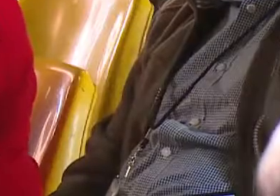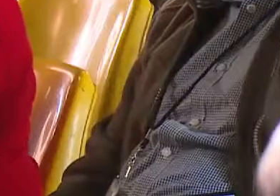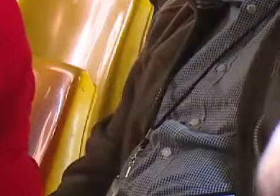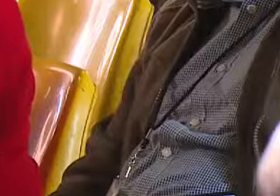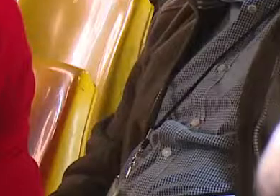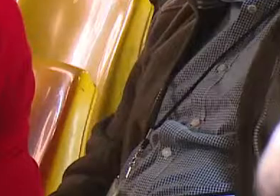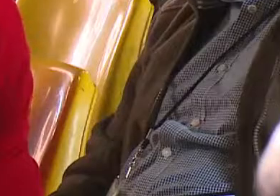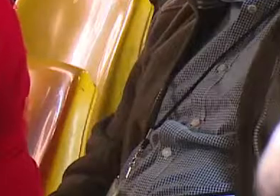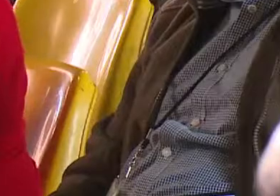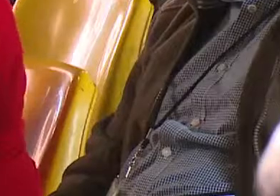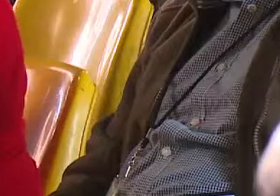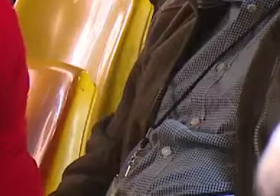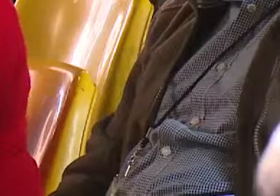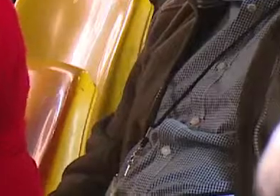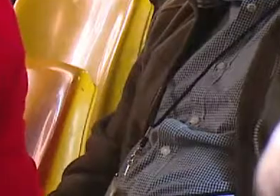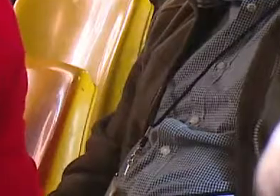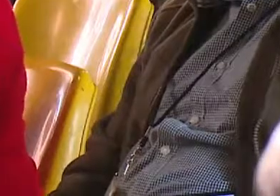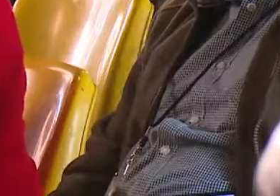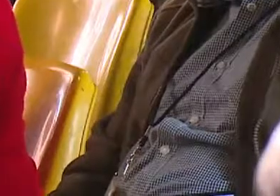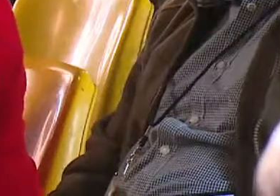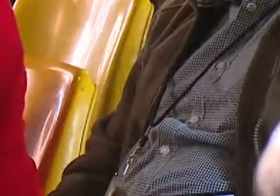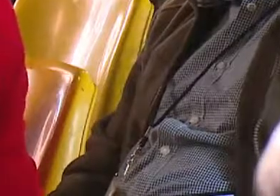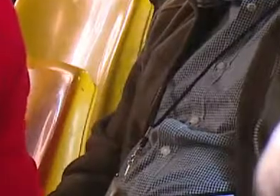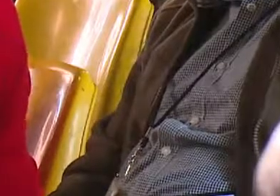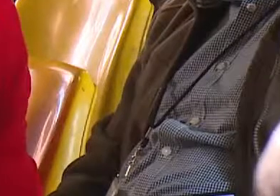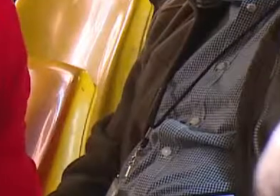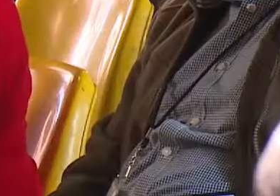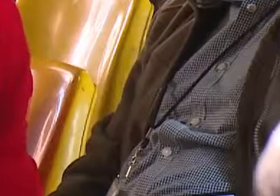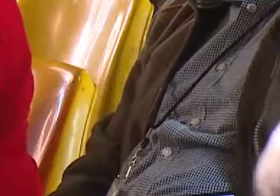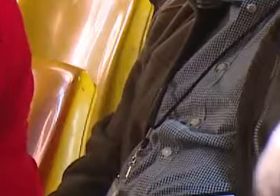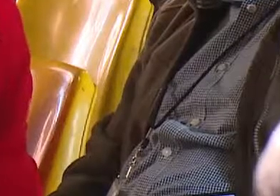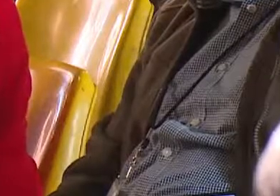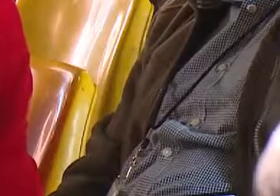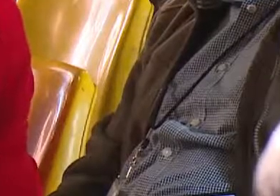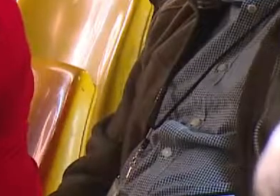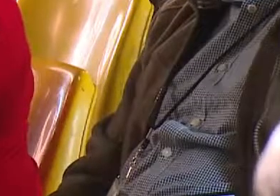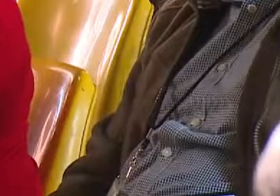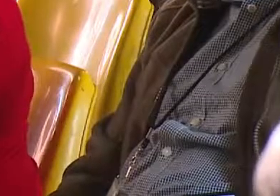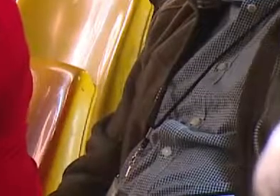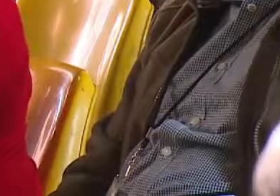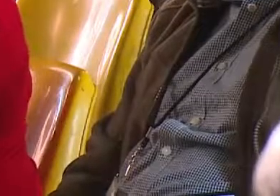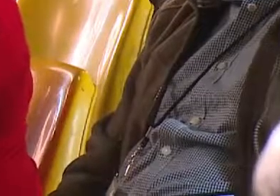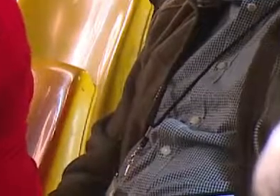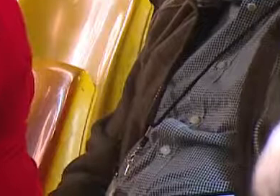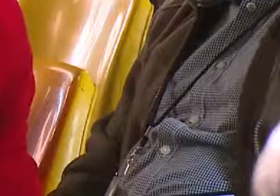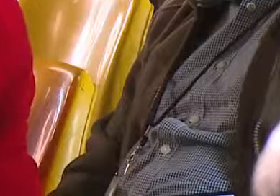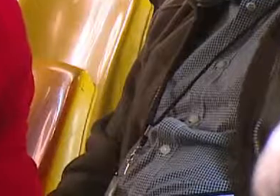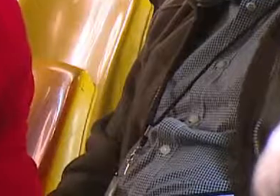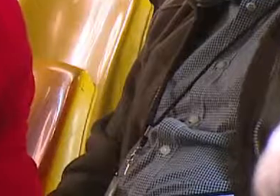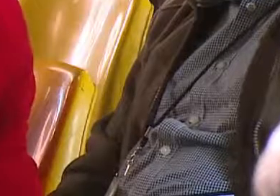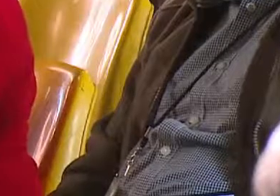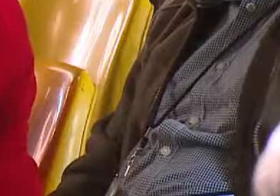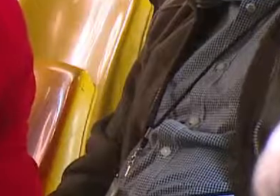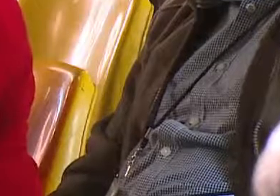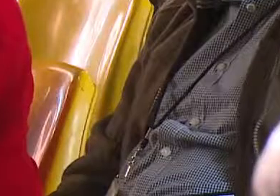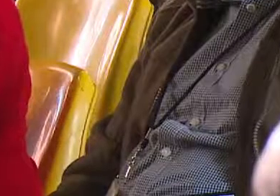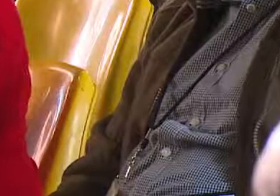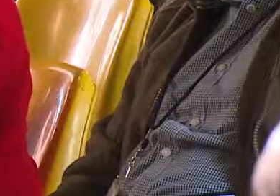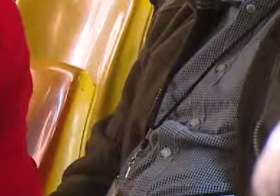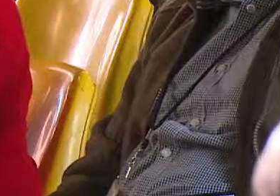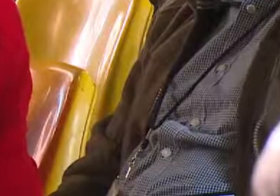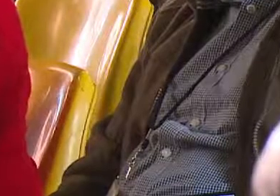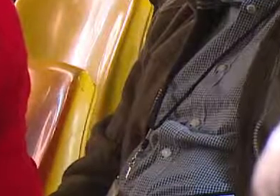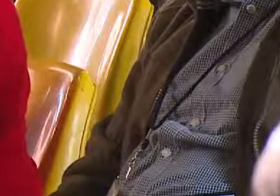know, in a dual view to say, much as you are going to capacitate me, you know, I'll take one of